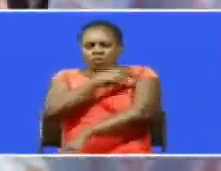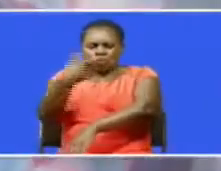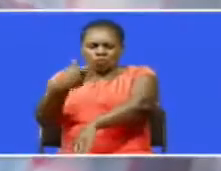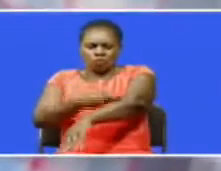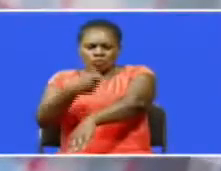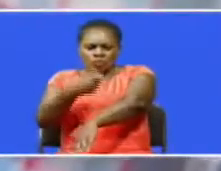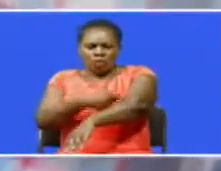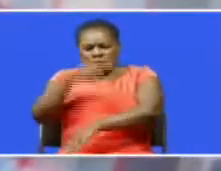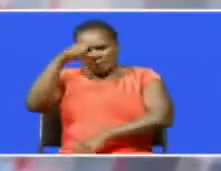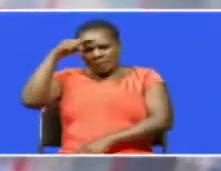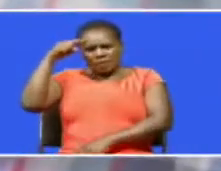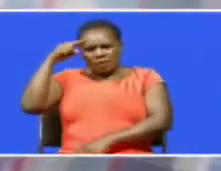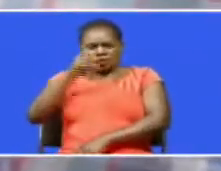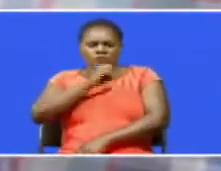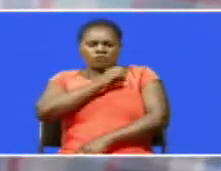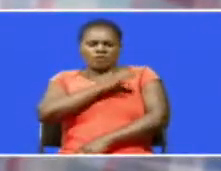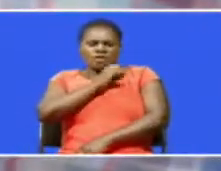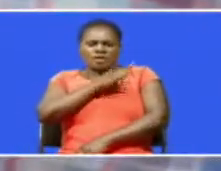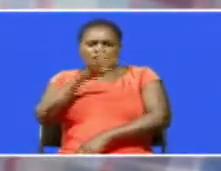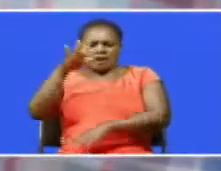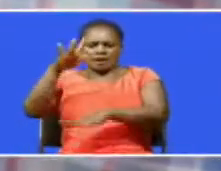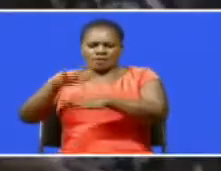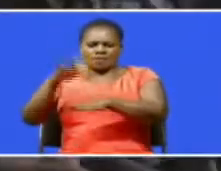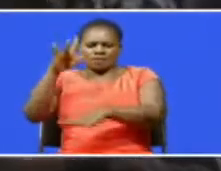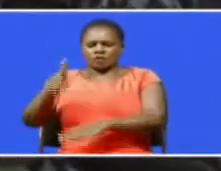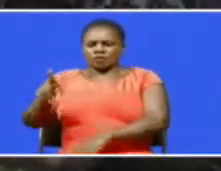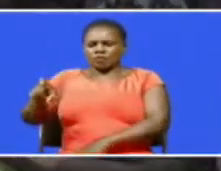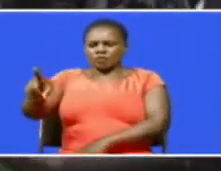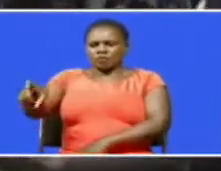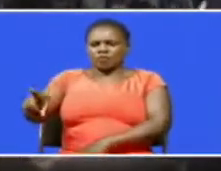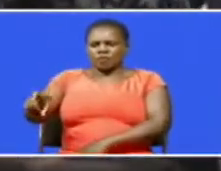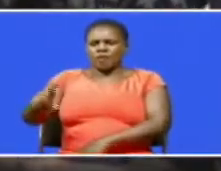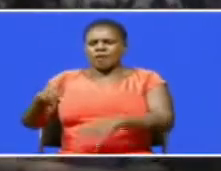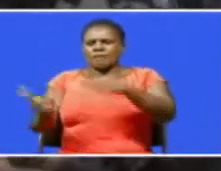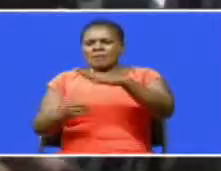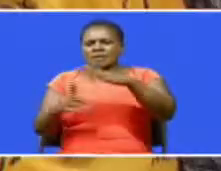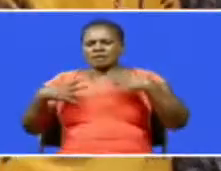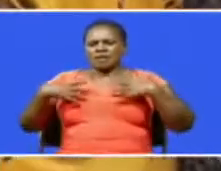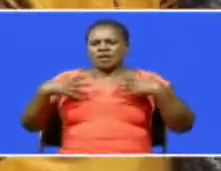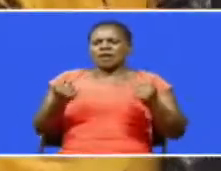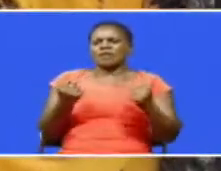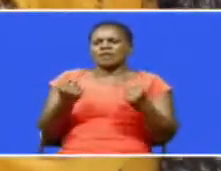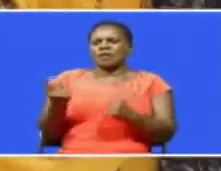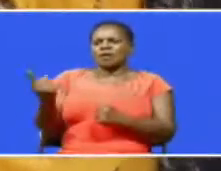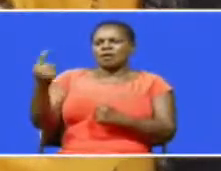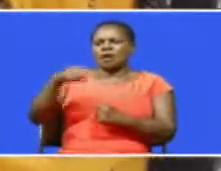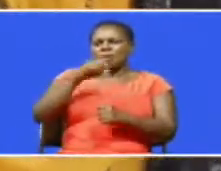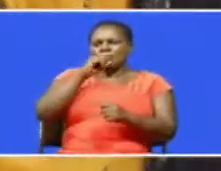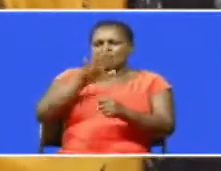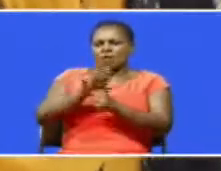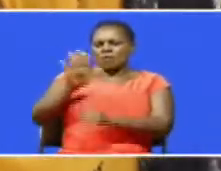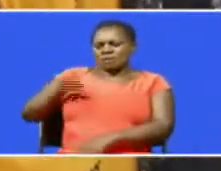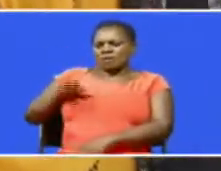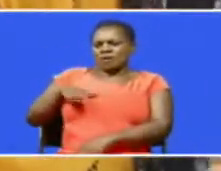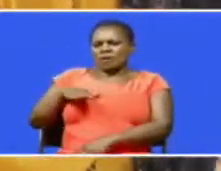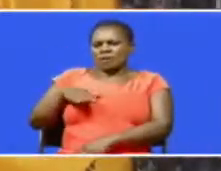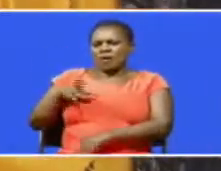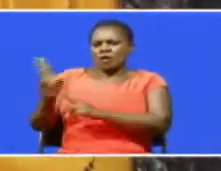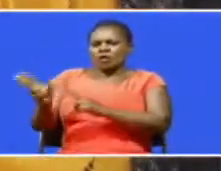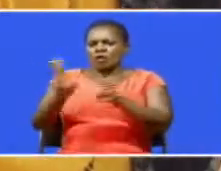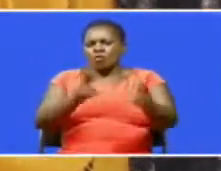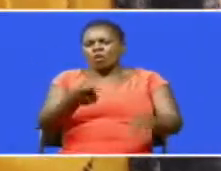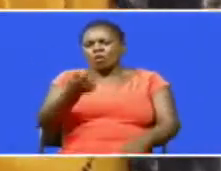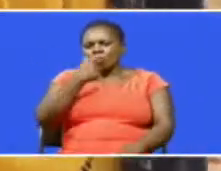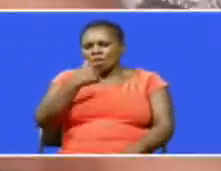immunization due to perceived fear of contracting the virus had the Ministry of Health coming out and assure mothers that routine